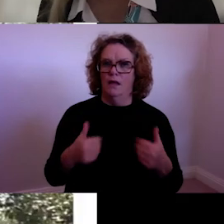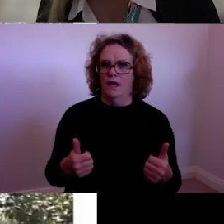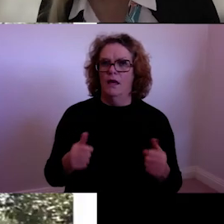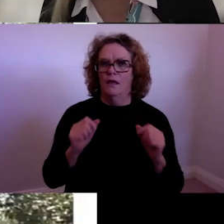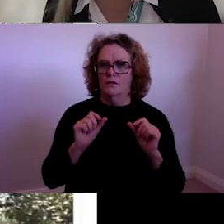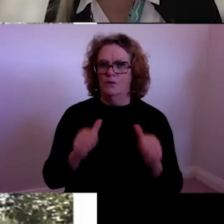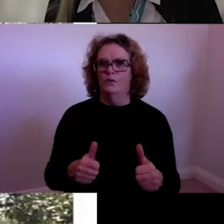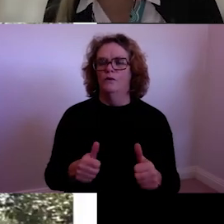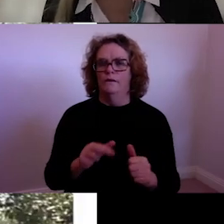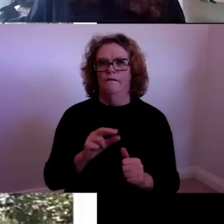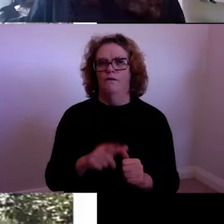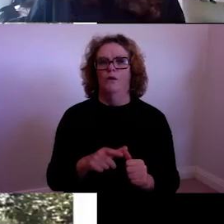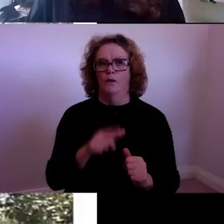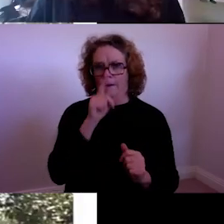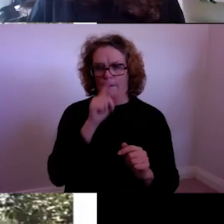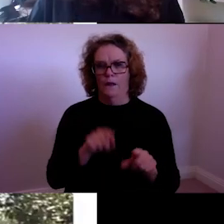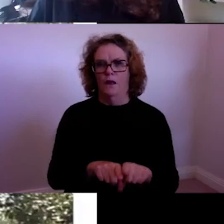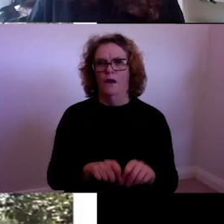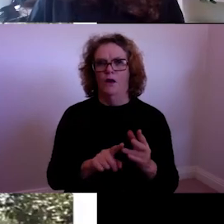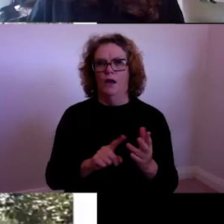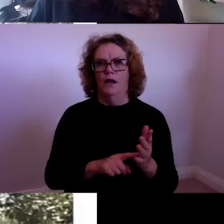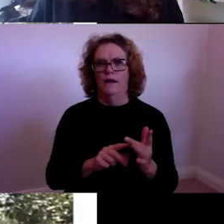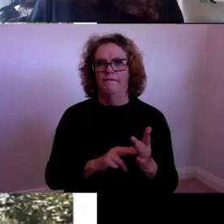just like Olivia? Yes.